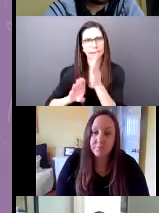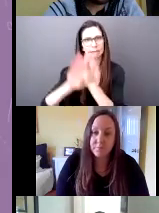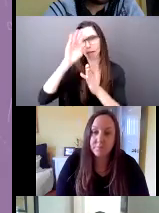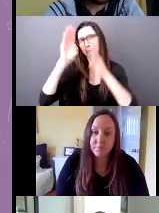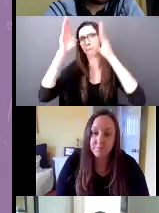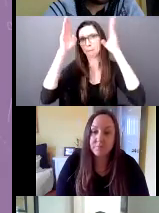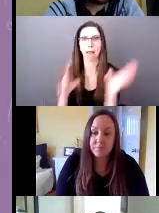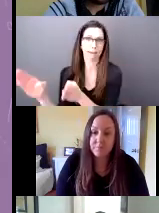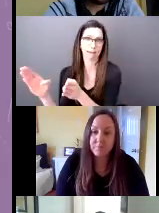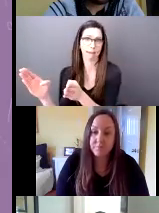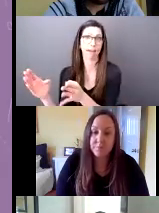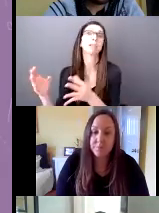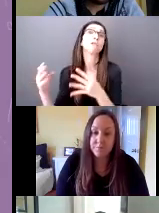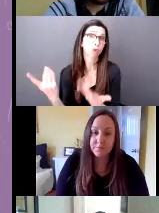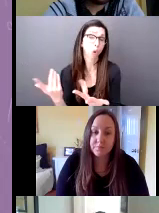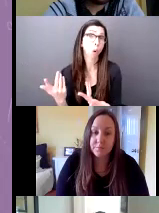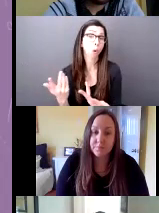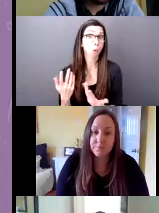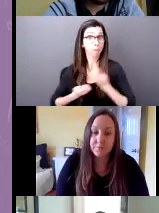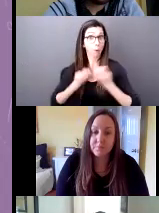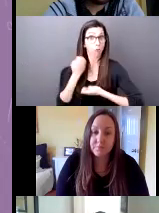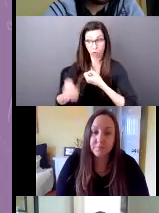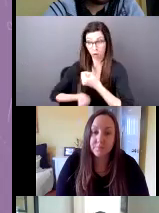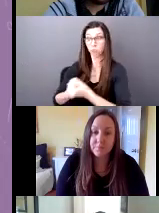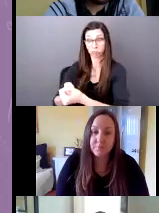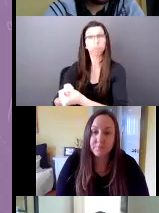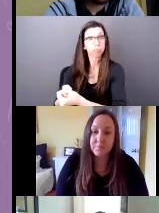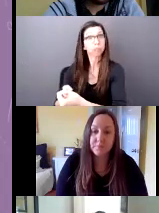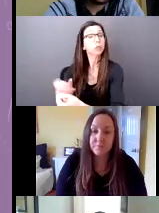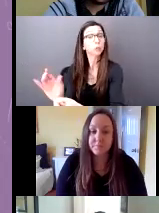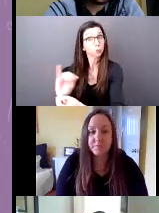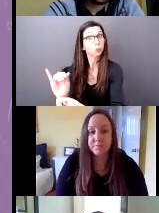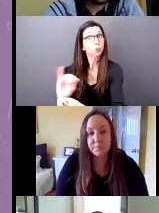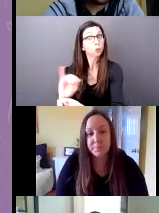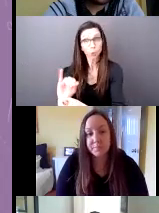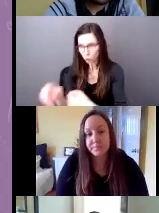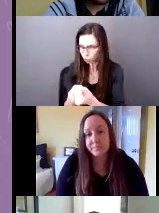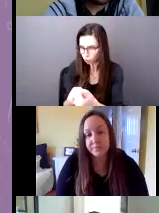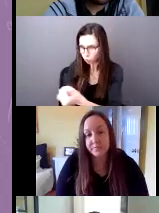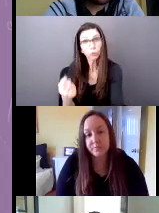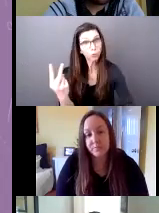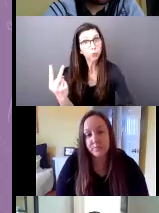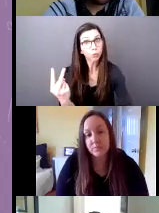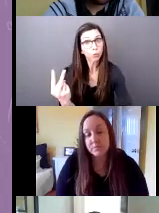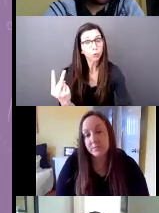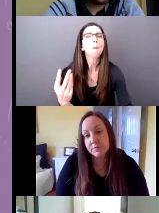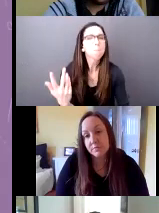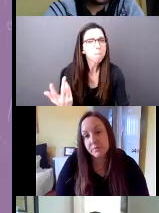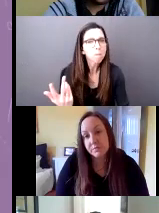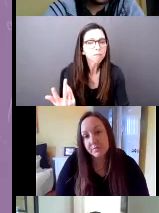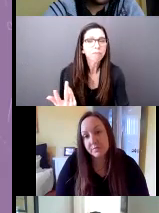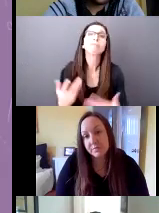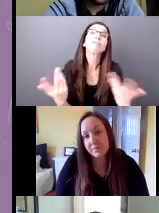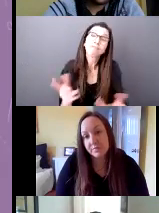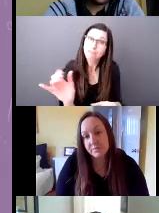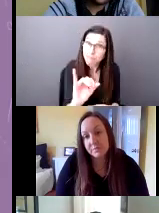that emotional support. So I think that those would be sort of the big main differences, and of course our